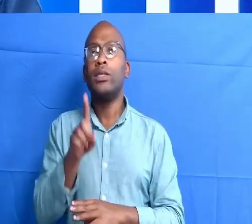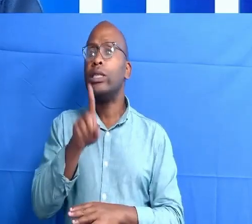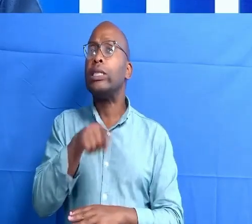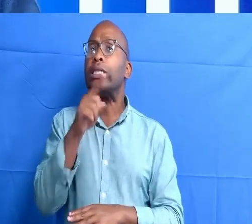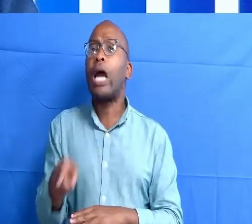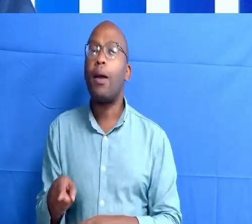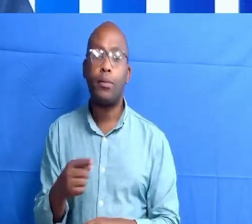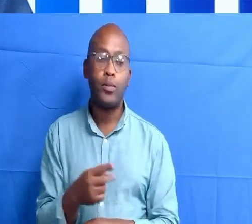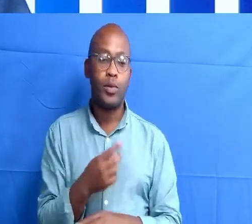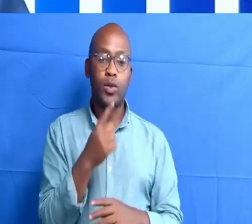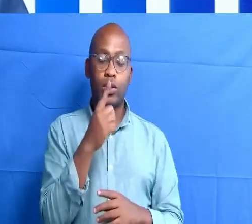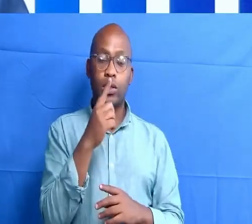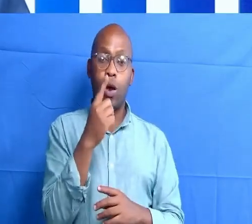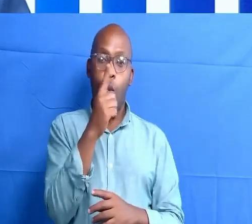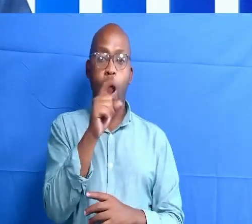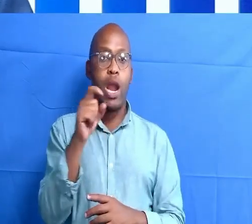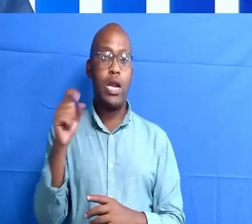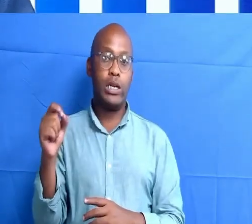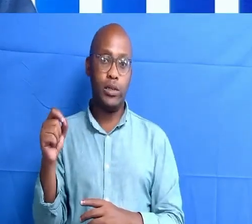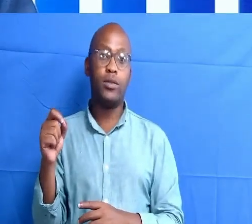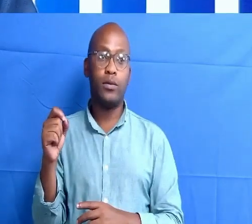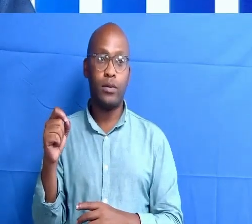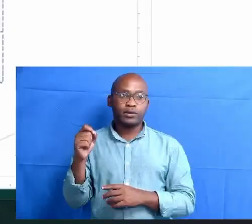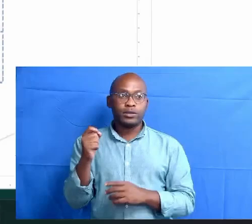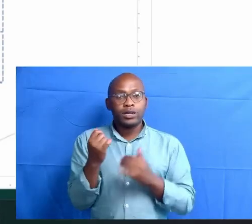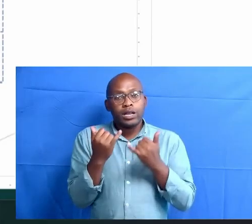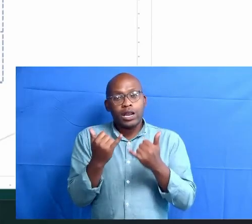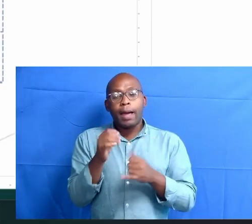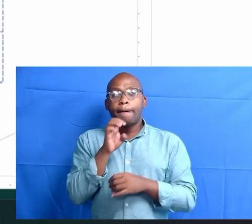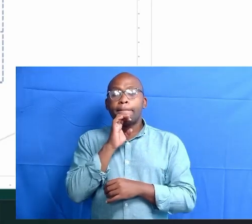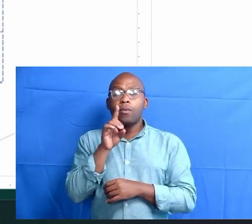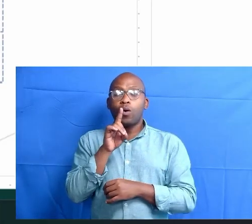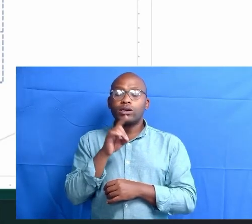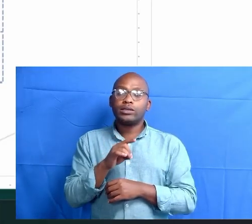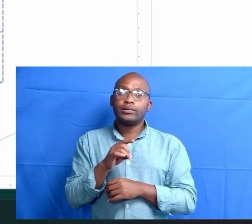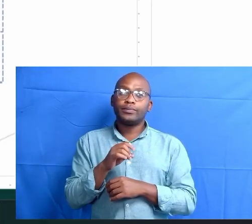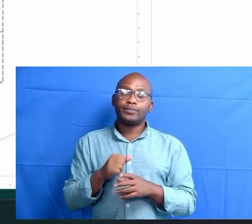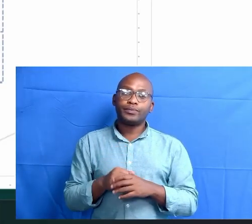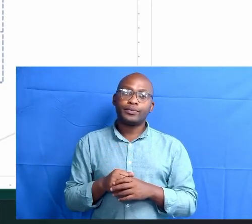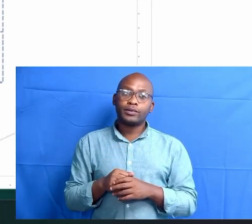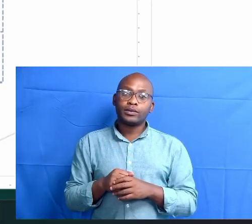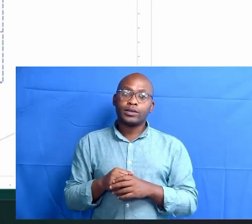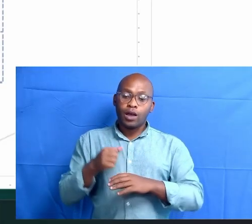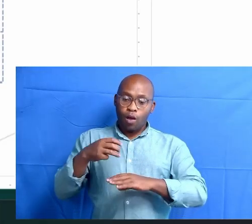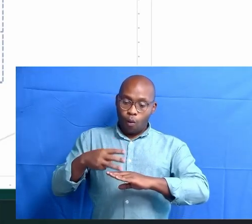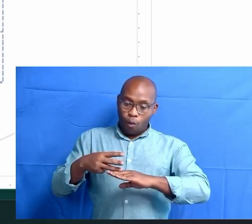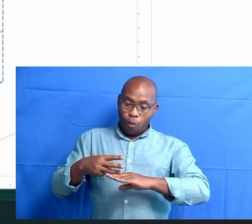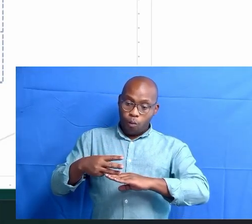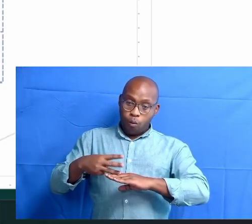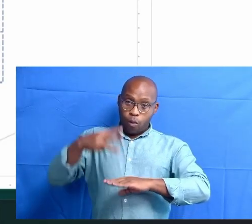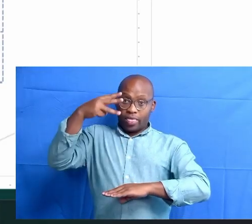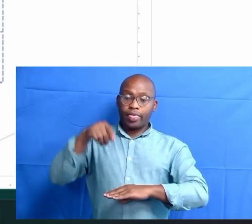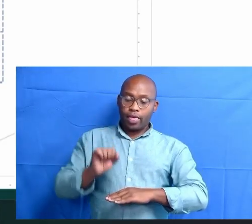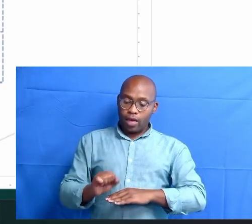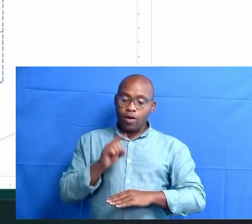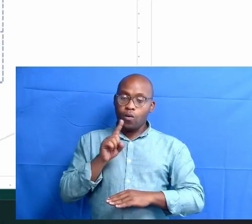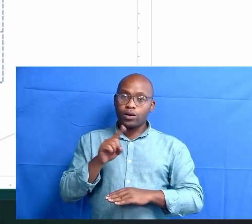You multiply by 100, which is the scale factor, which means the width can be 300